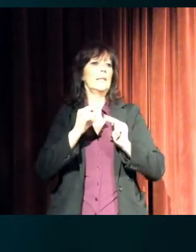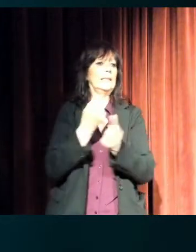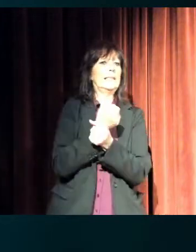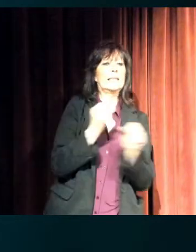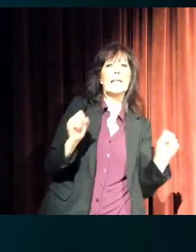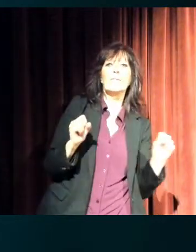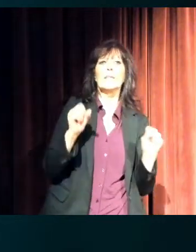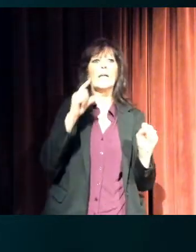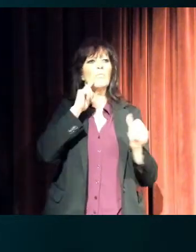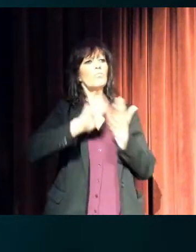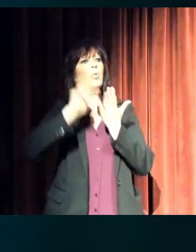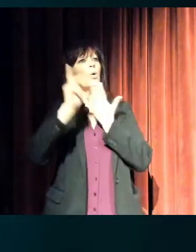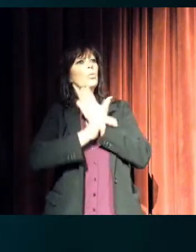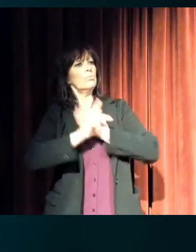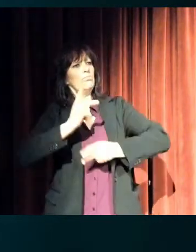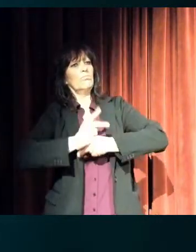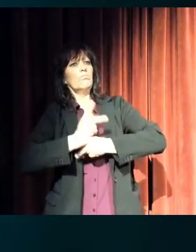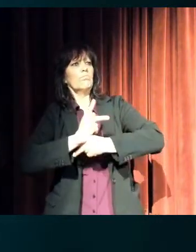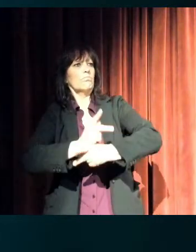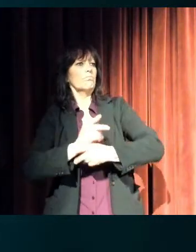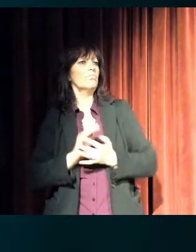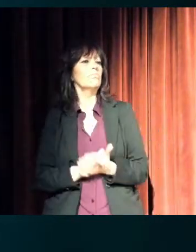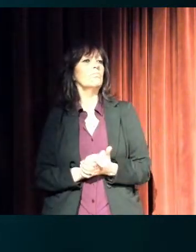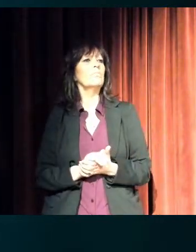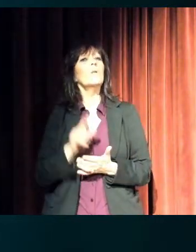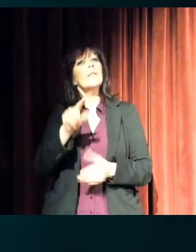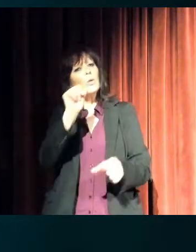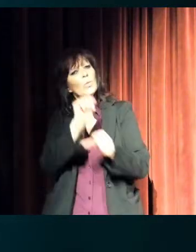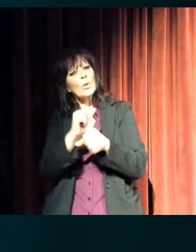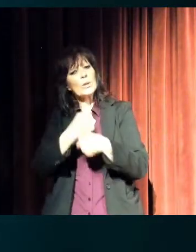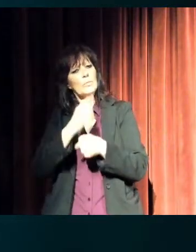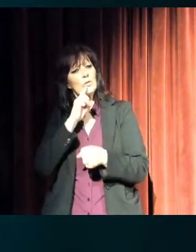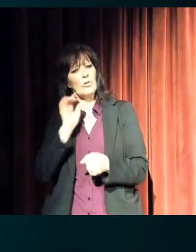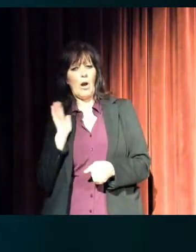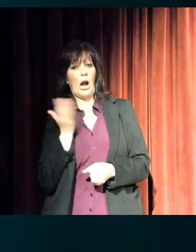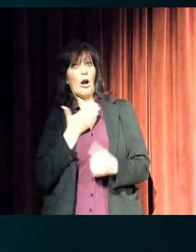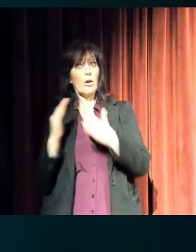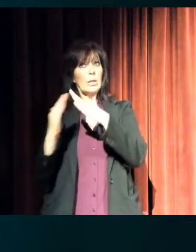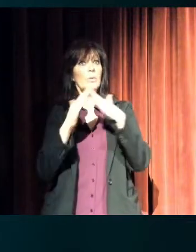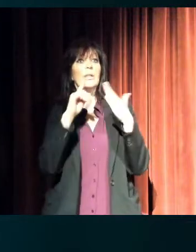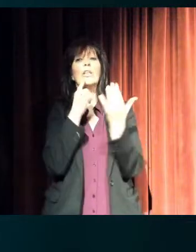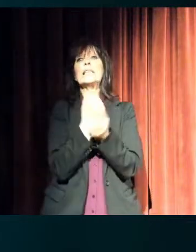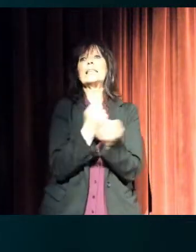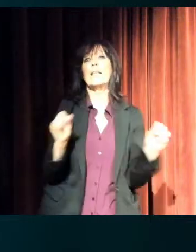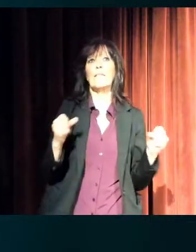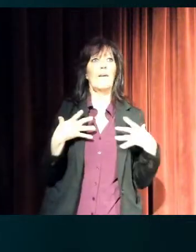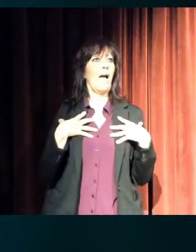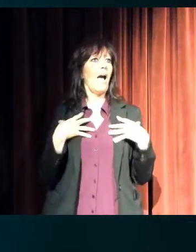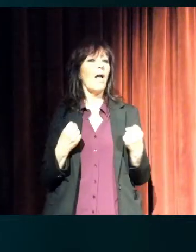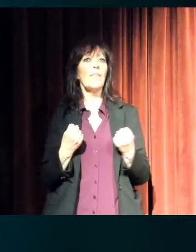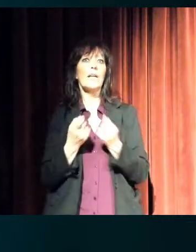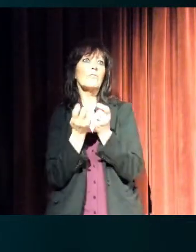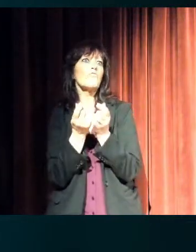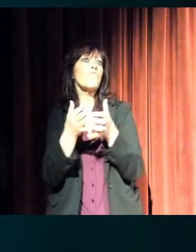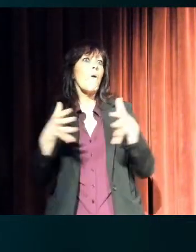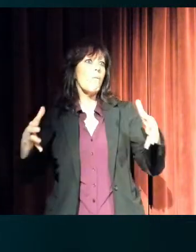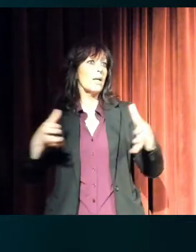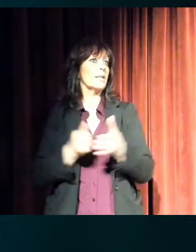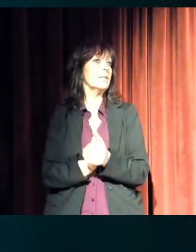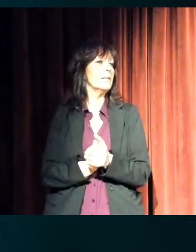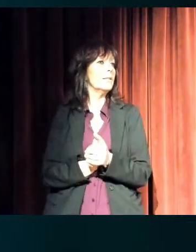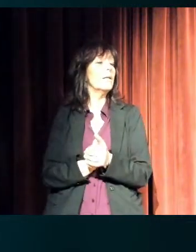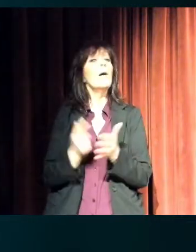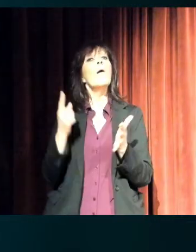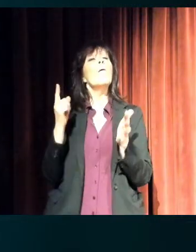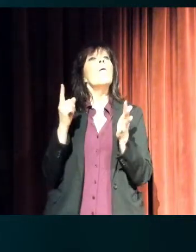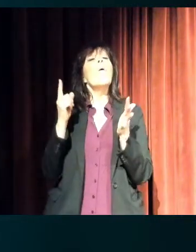and programs that maintain the social fabric of our community. They work to ensure that our communities are safe, healthy, and thriving. But what